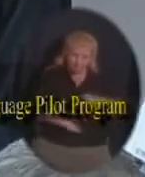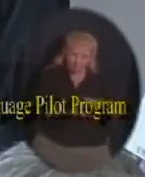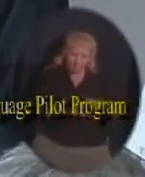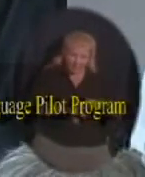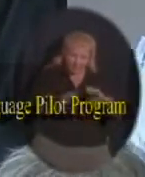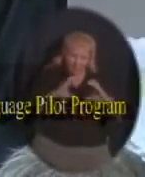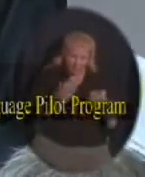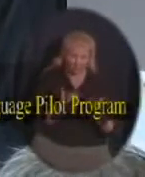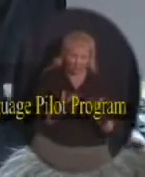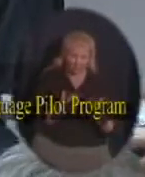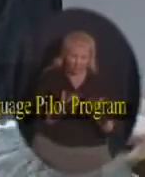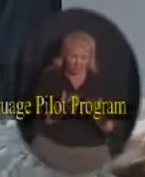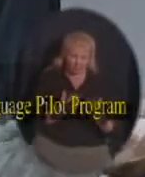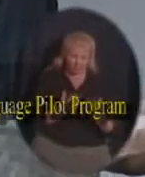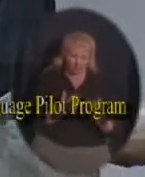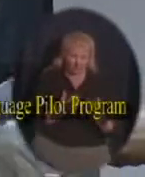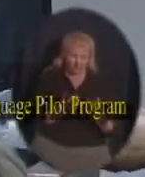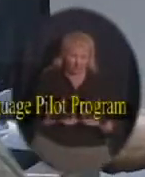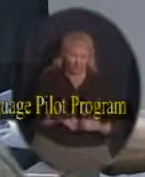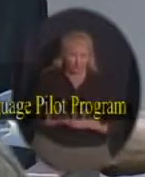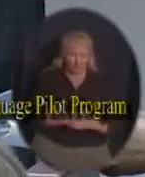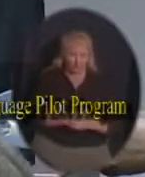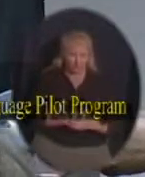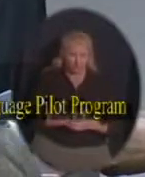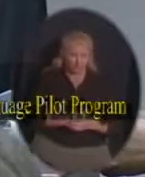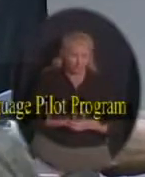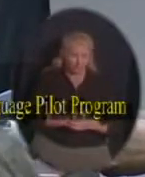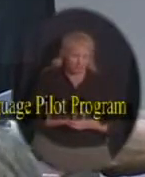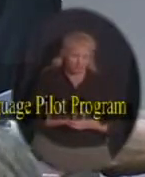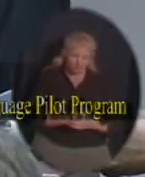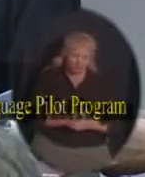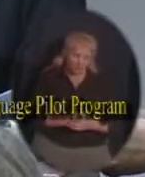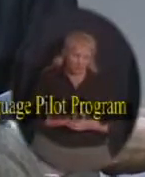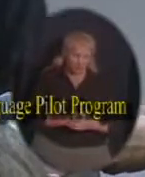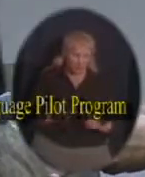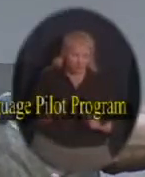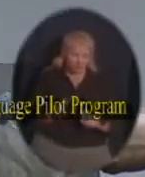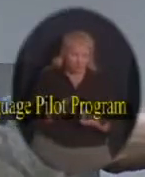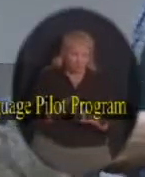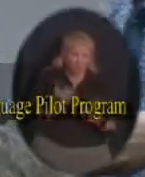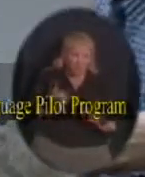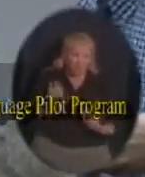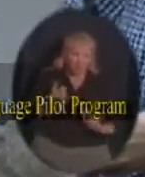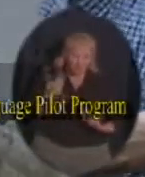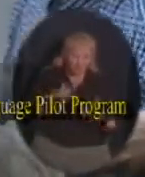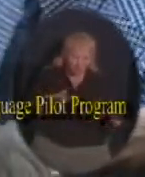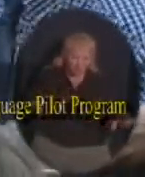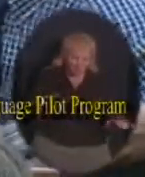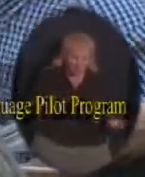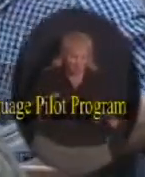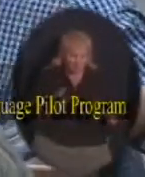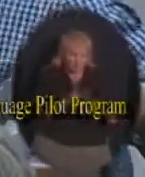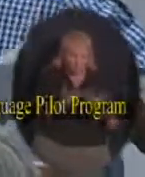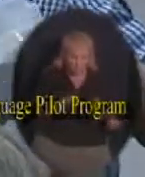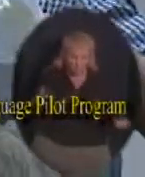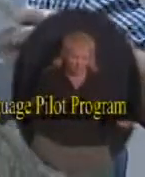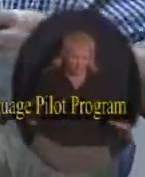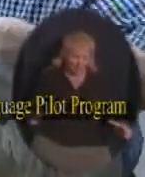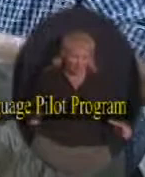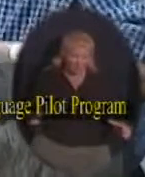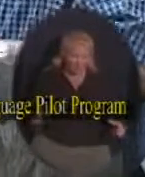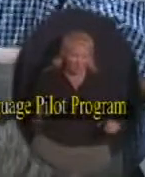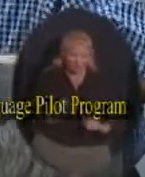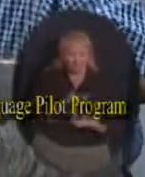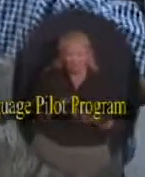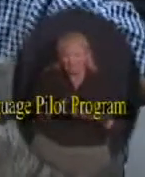literature speaks clearly that younger the children are exposed to a language, the more comfortable they are. And I think Mr. Martin has some. Yes, I wonder if I might say, Mrs.